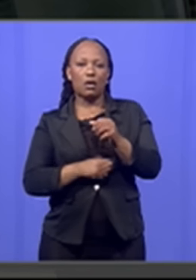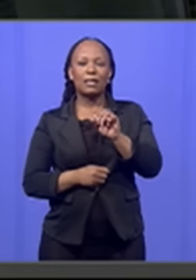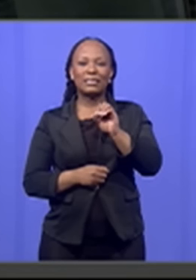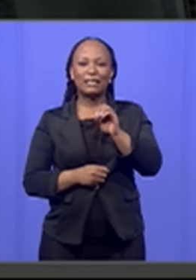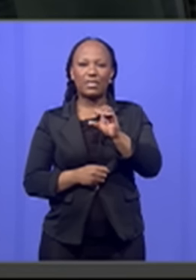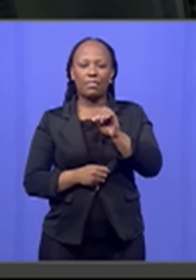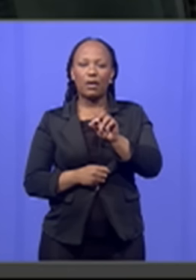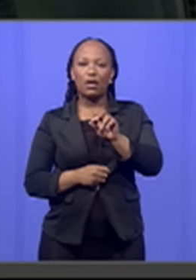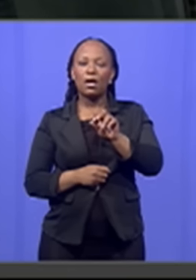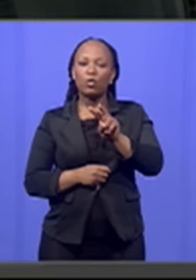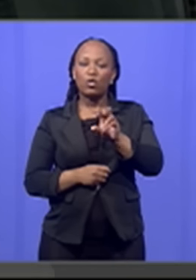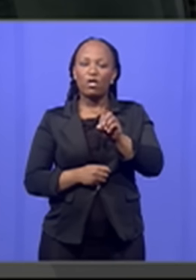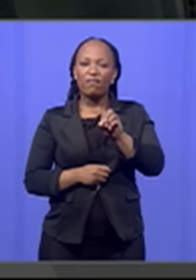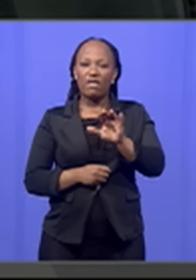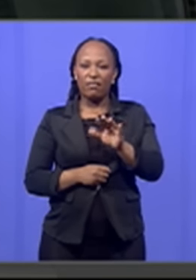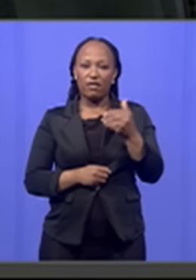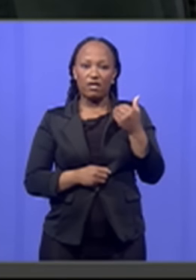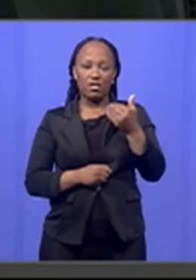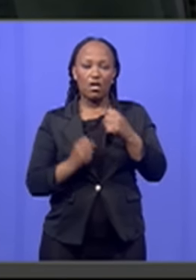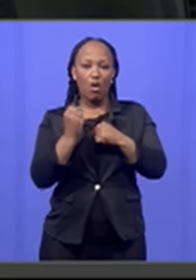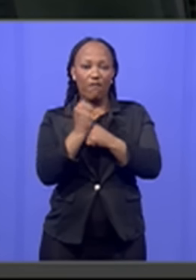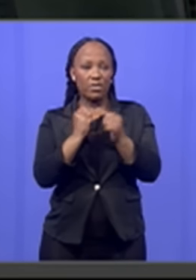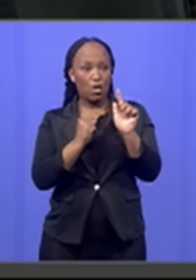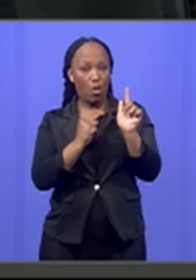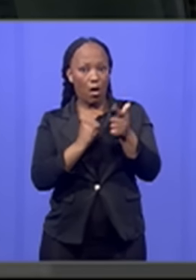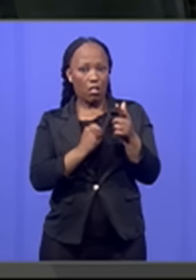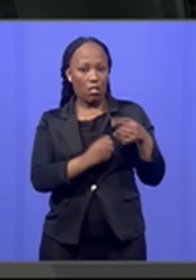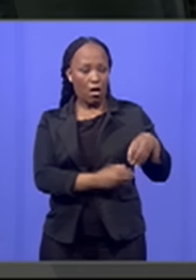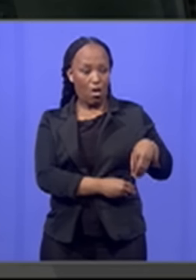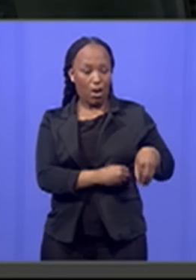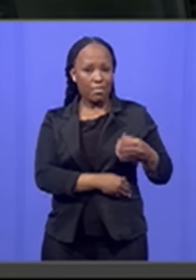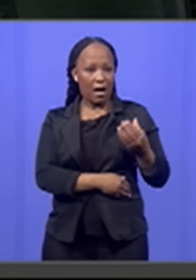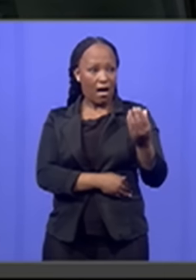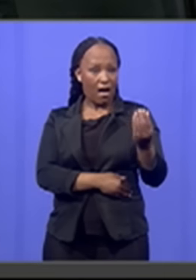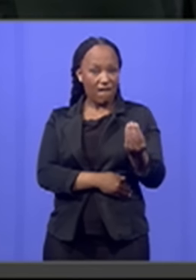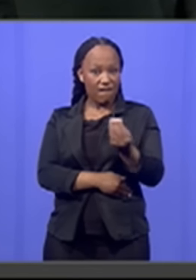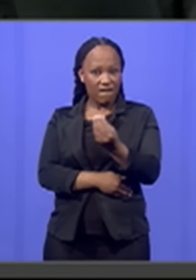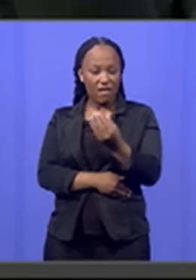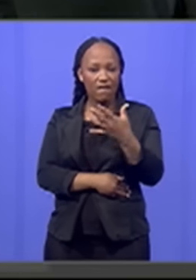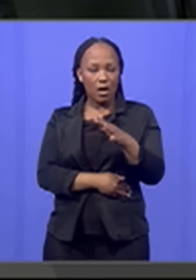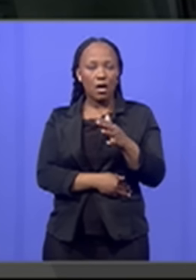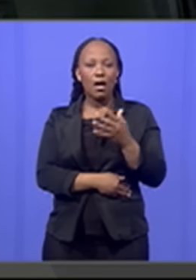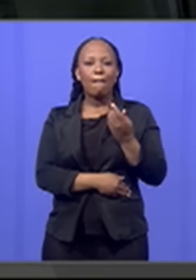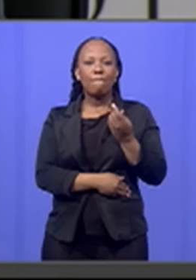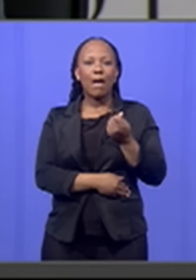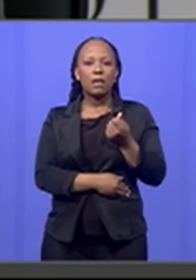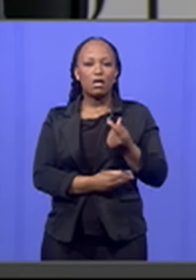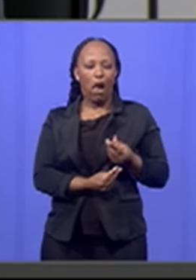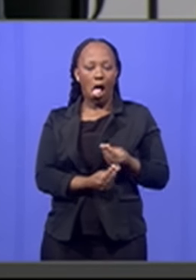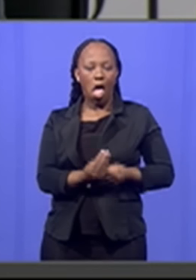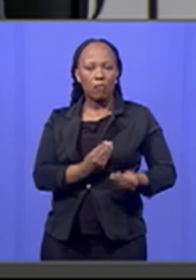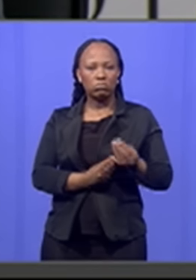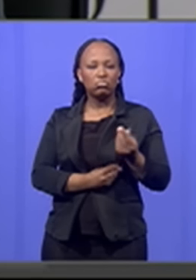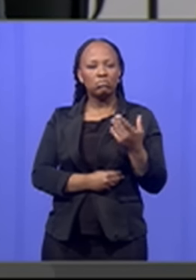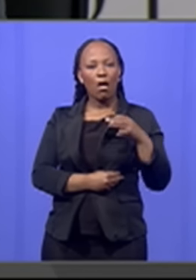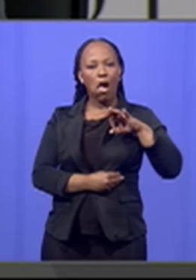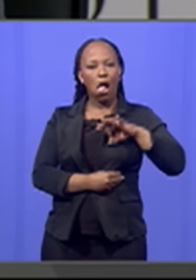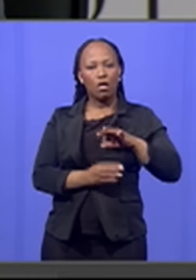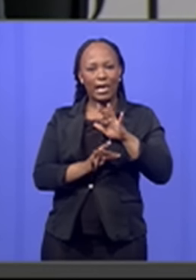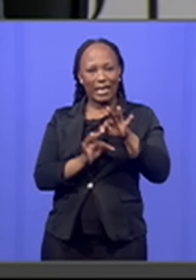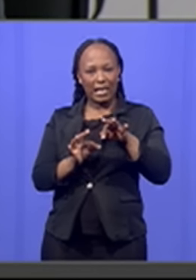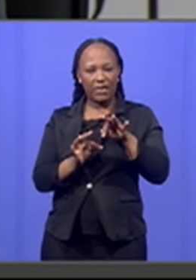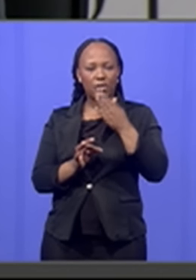tse ding di ofisiri tsohle tse qoswang ka bobodu di buile hore di ile tsa una molemo wa ditjhelete kapa dimpho. O ya ka ngaka